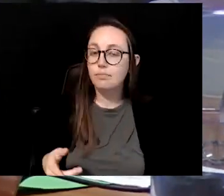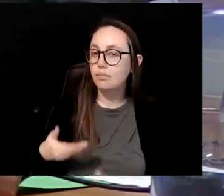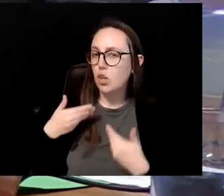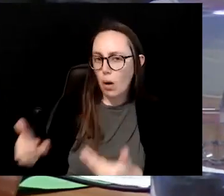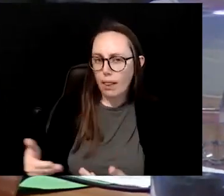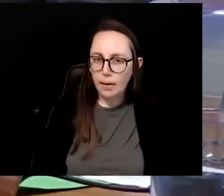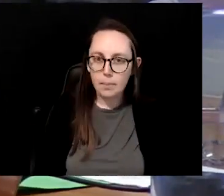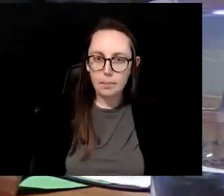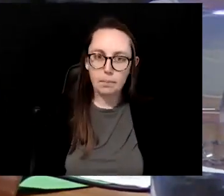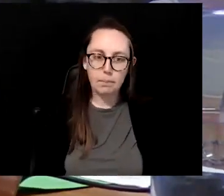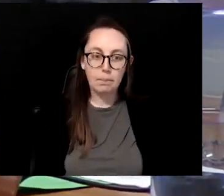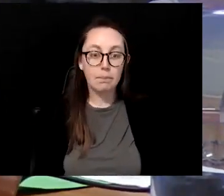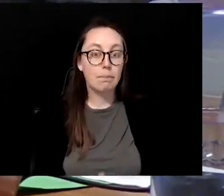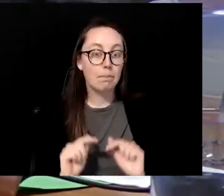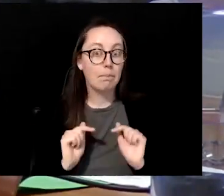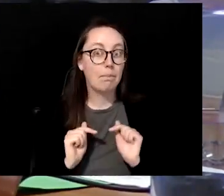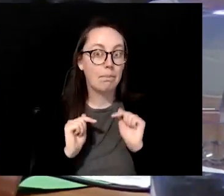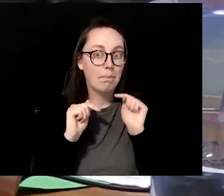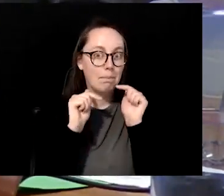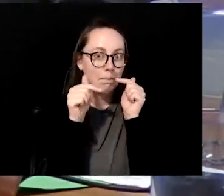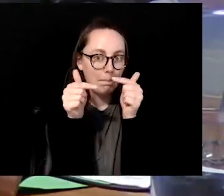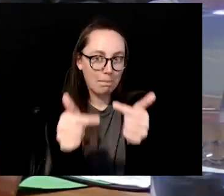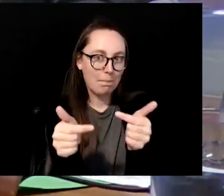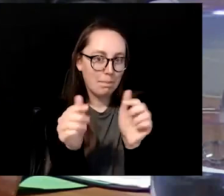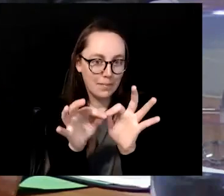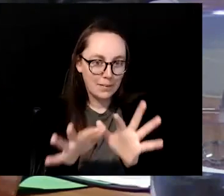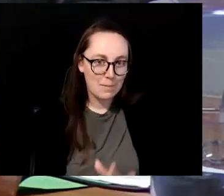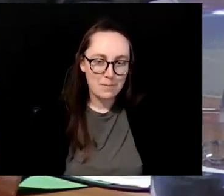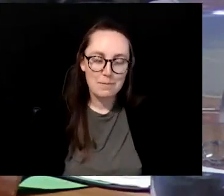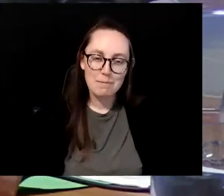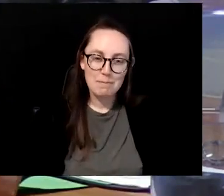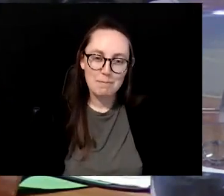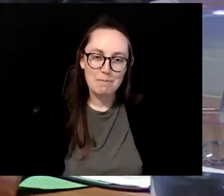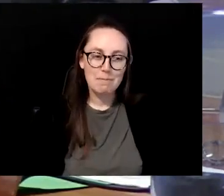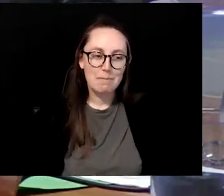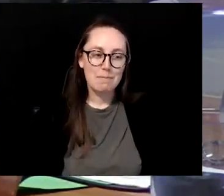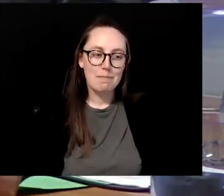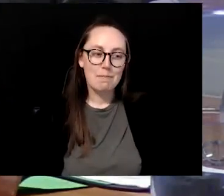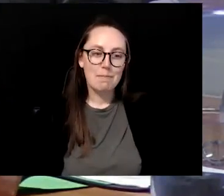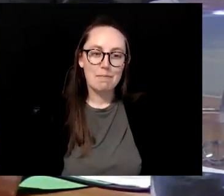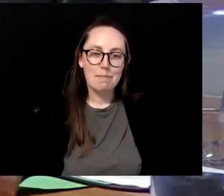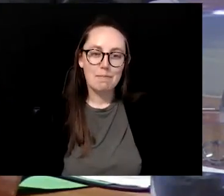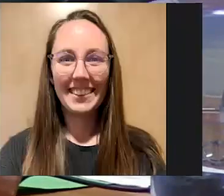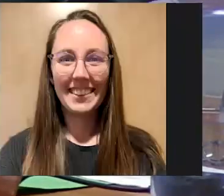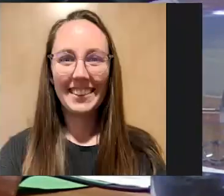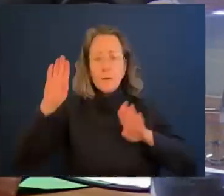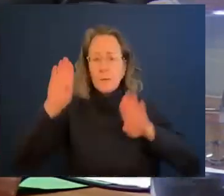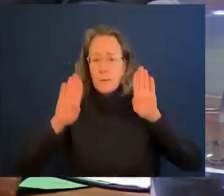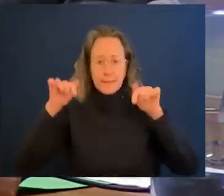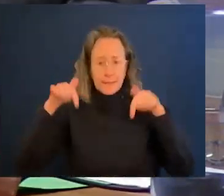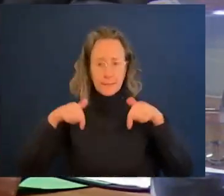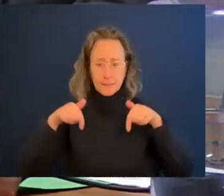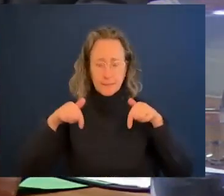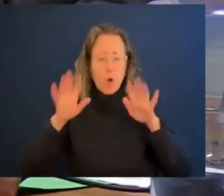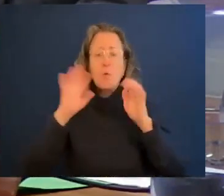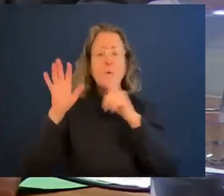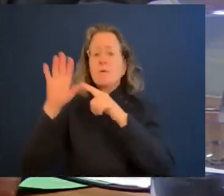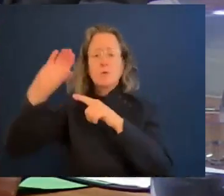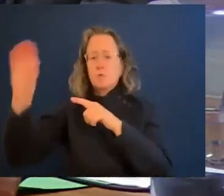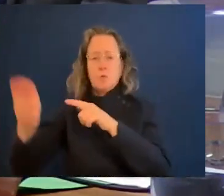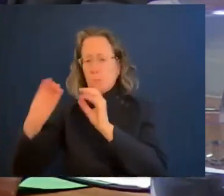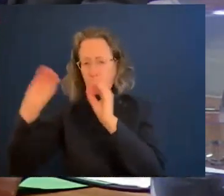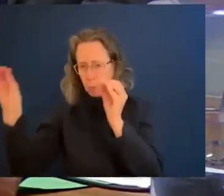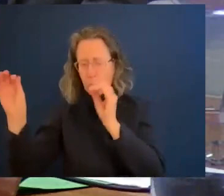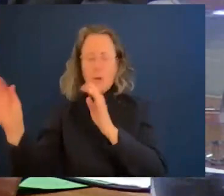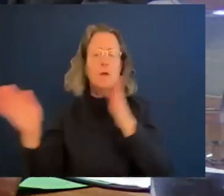to zoom um I don't see any hands so I'm going to look back to the room and grab busy meeting tonight so I'm